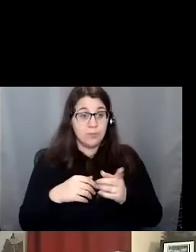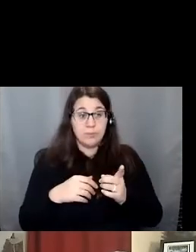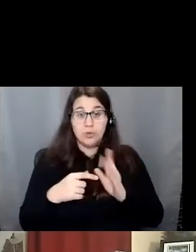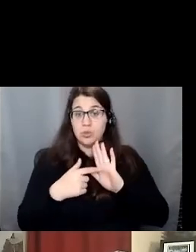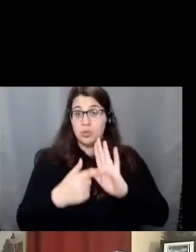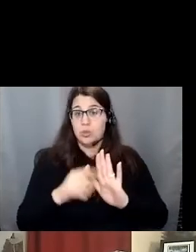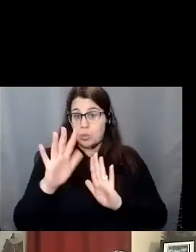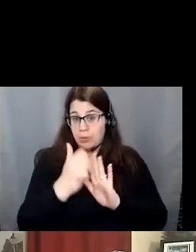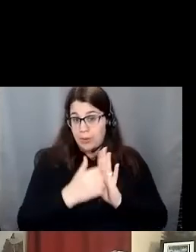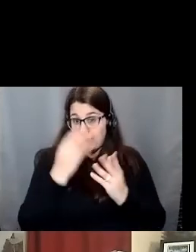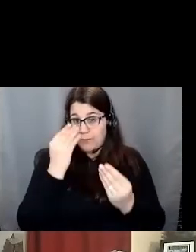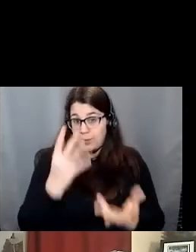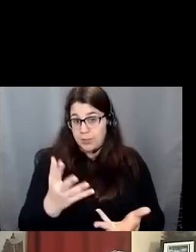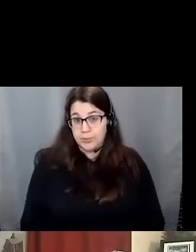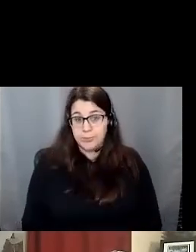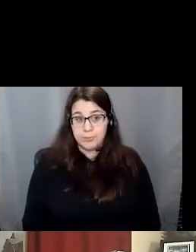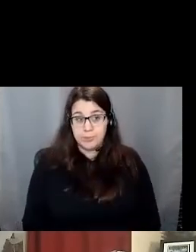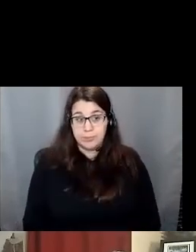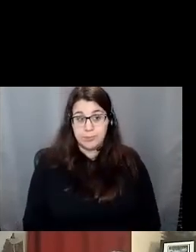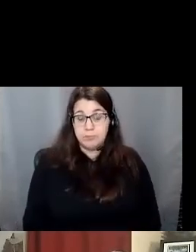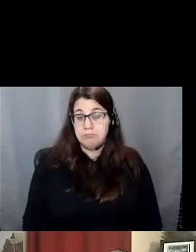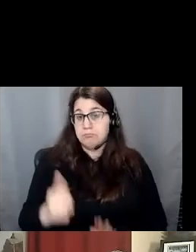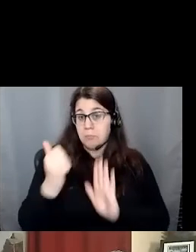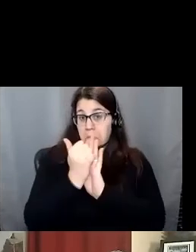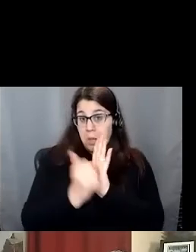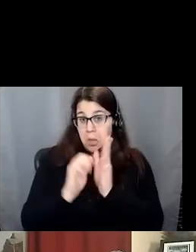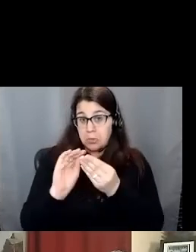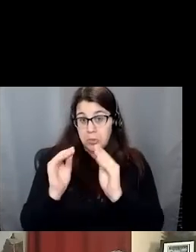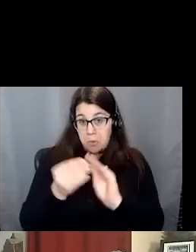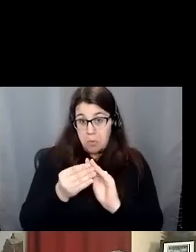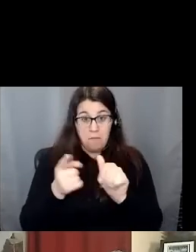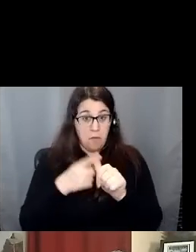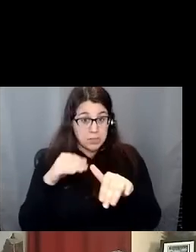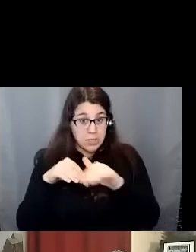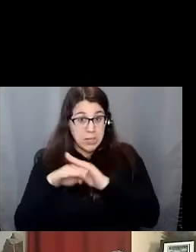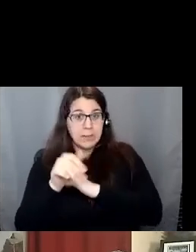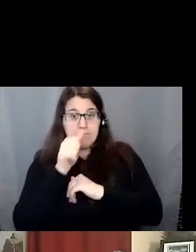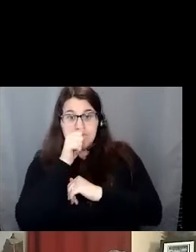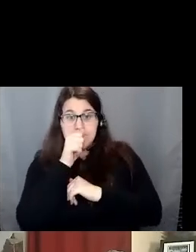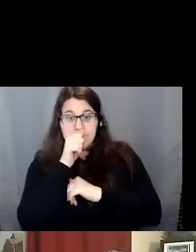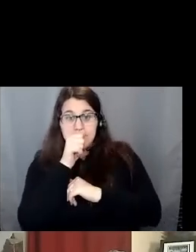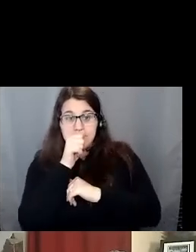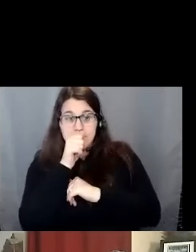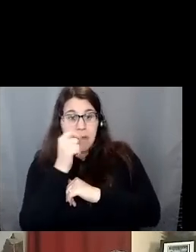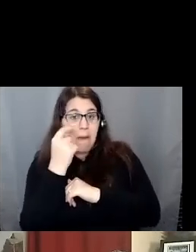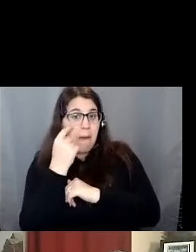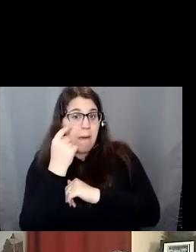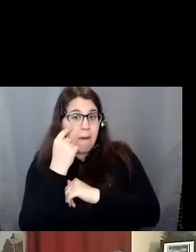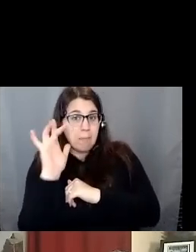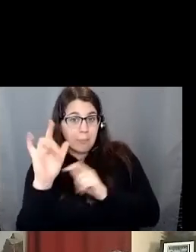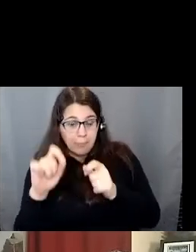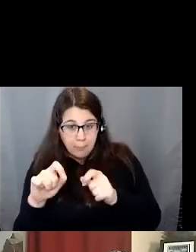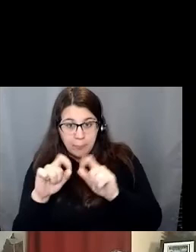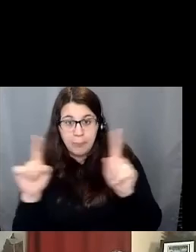account information. So your account number, which actually is hidden when you first get in. If you click on the little eyeball icon, it will show you that